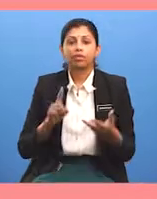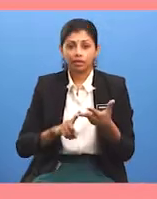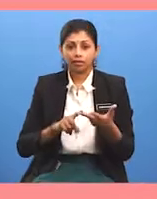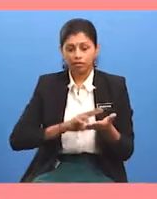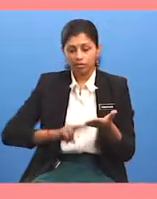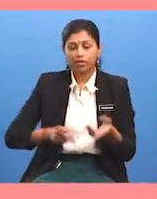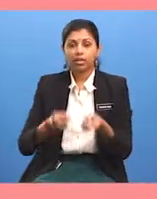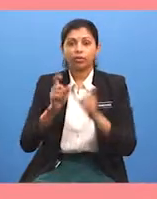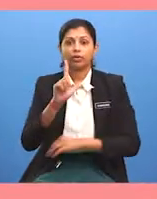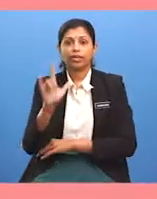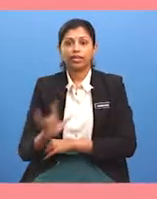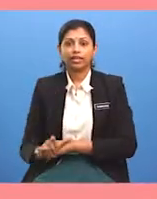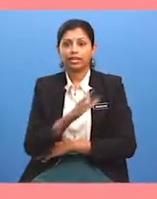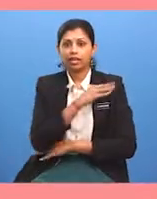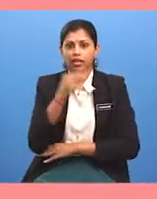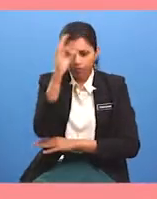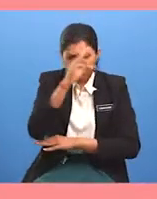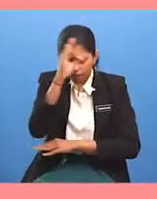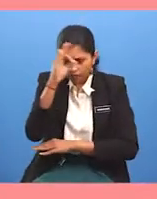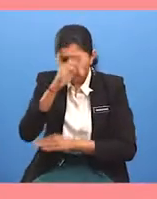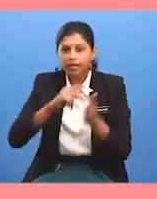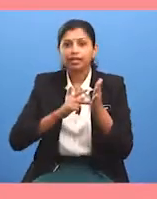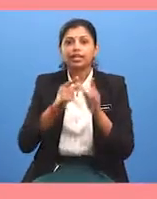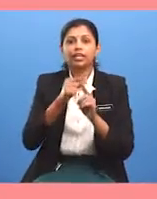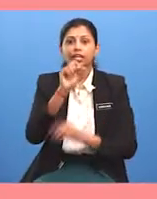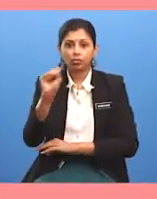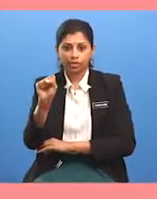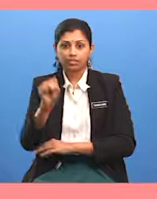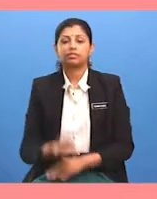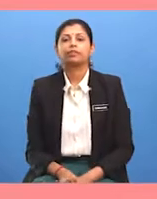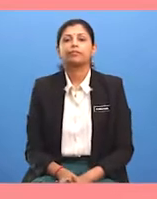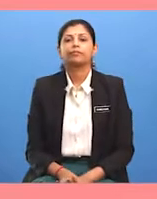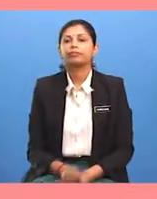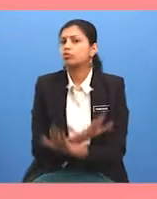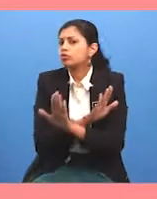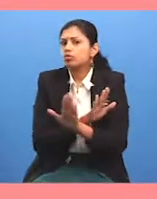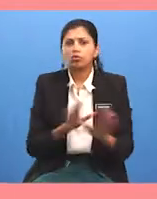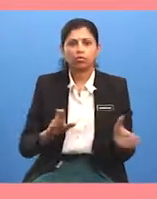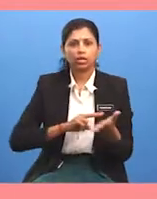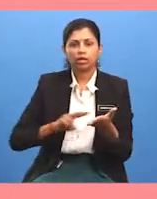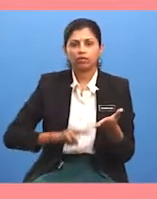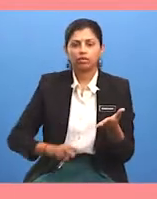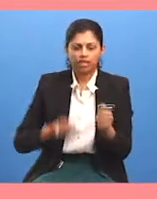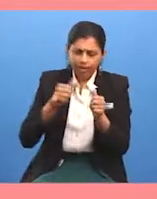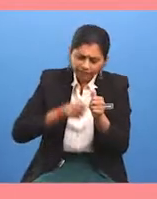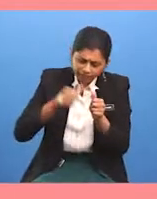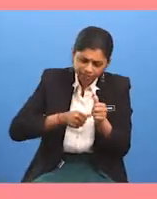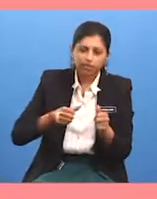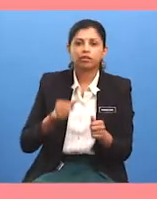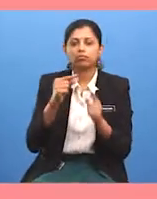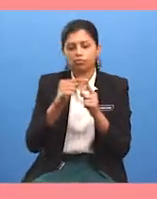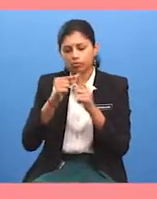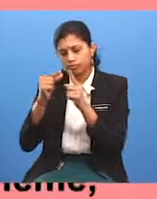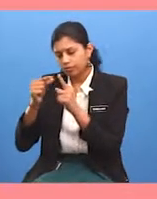quickly and look for keywords. Do not read every single